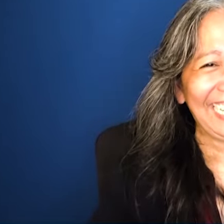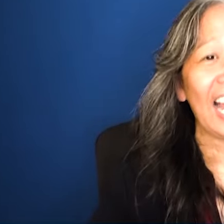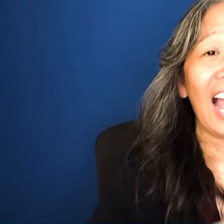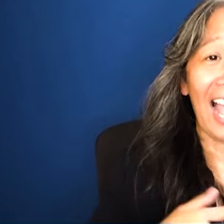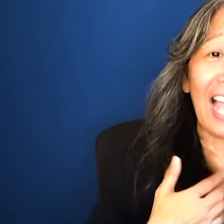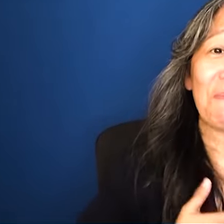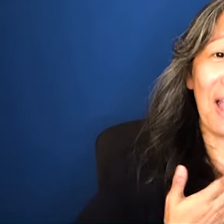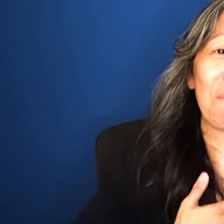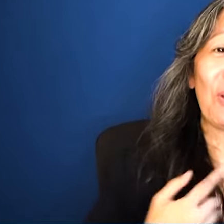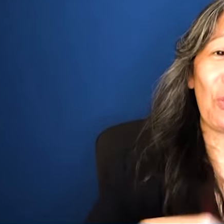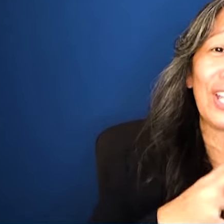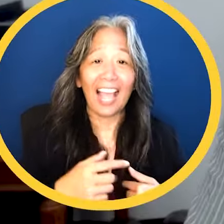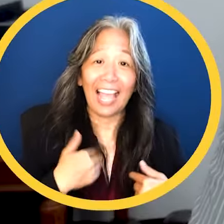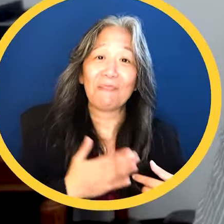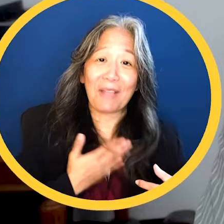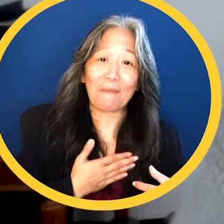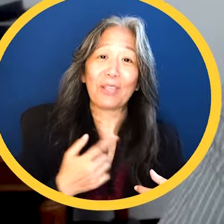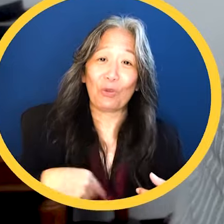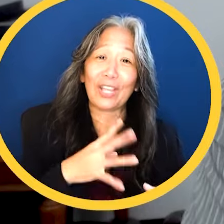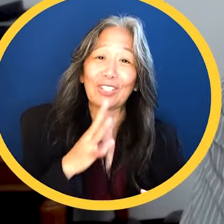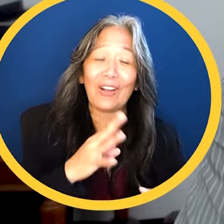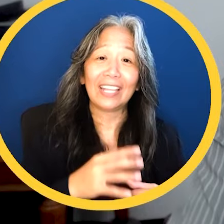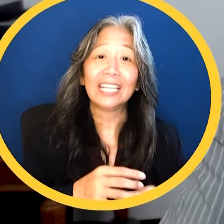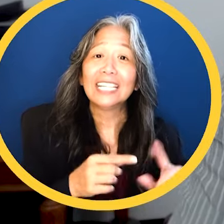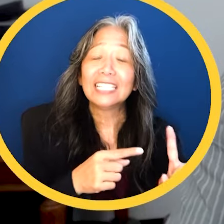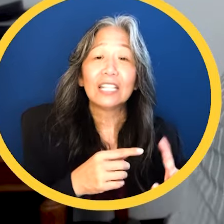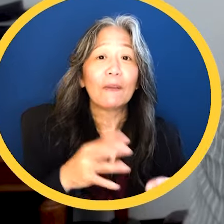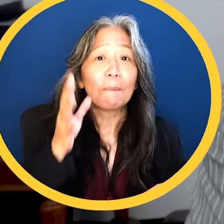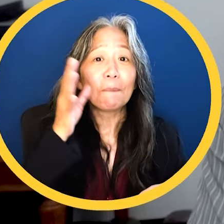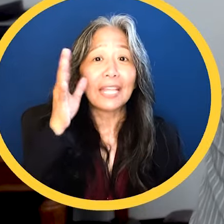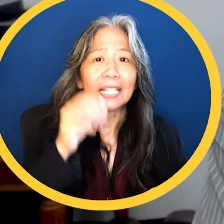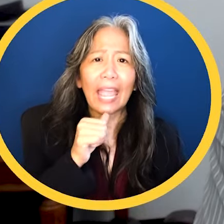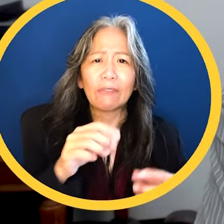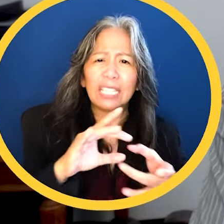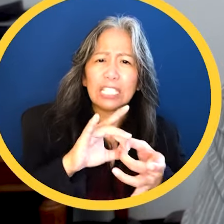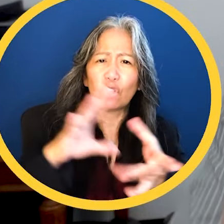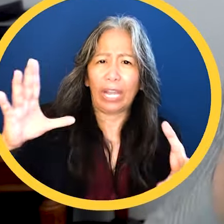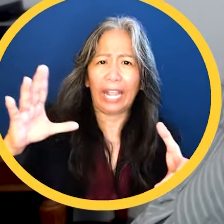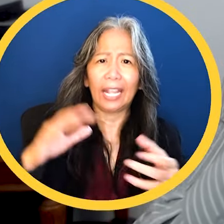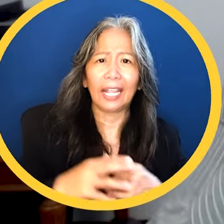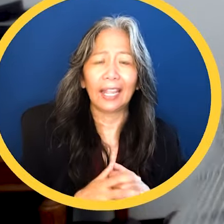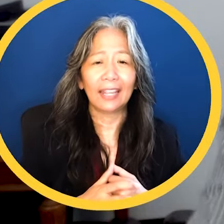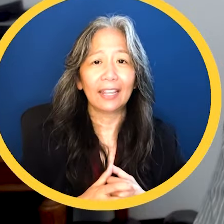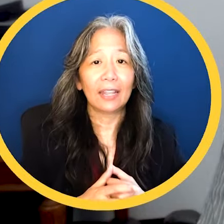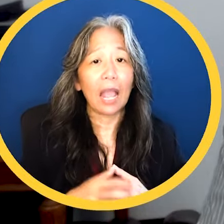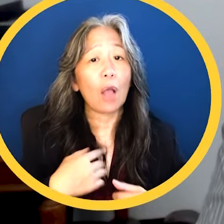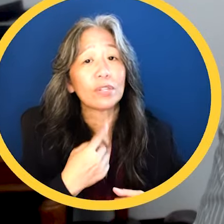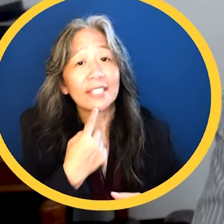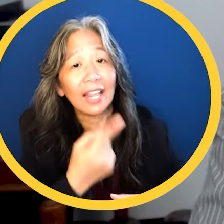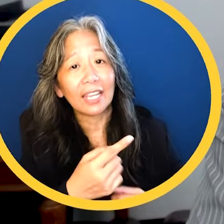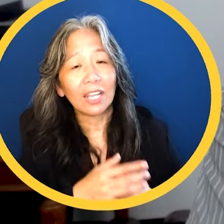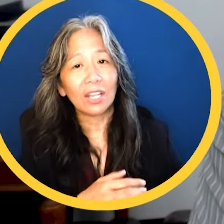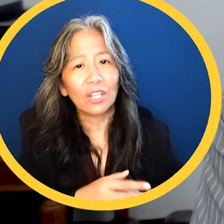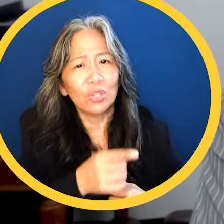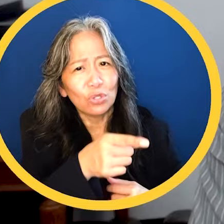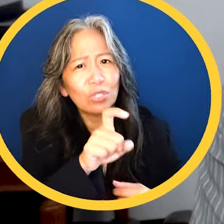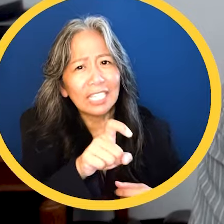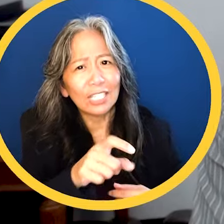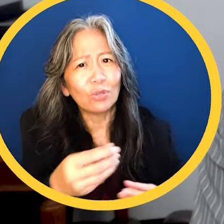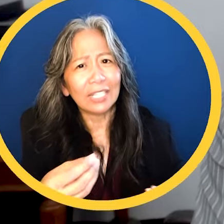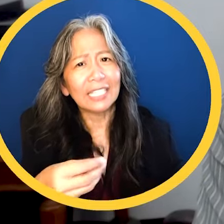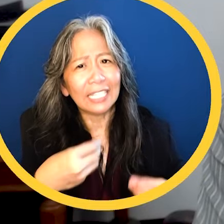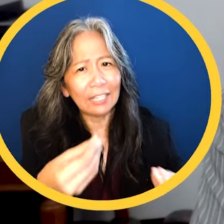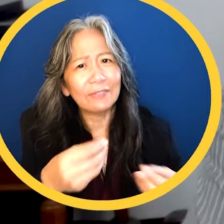I'm glad we're talking right now, sister. She told me she feels like her parents, they have a disconnect. I was telling her, you know what? You need to really give it